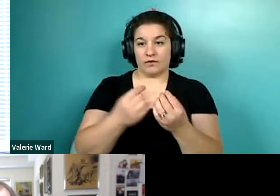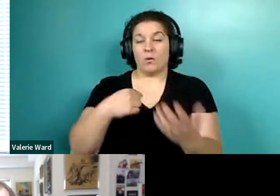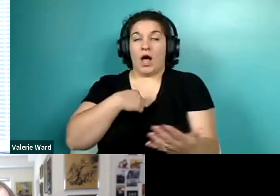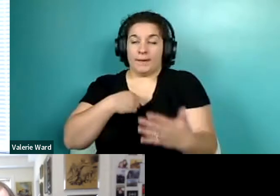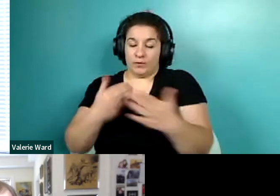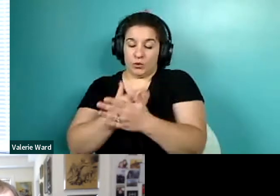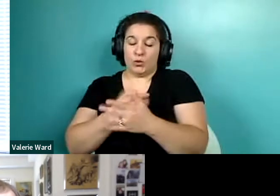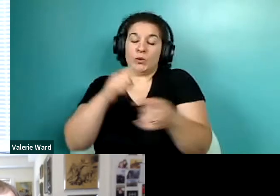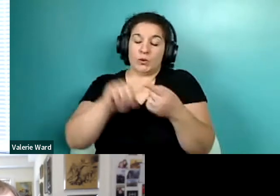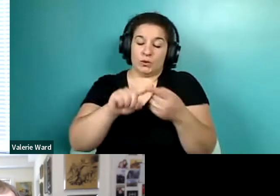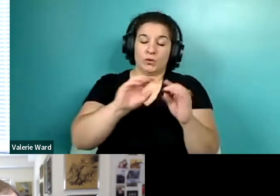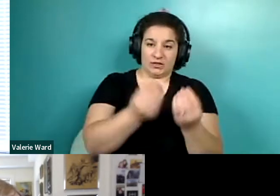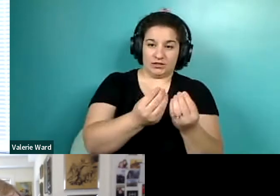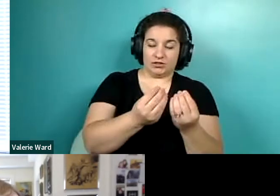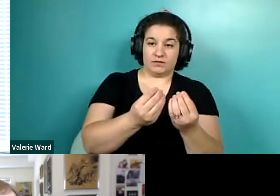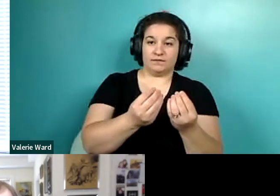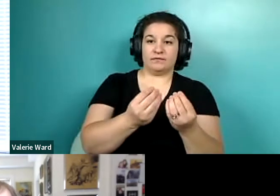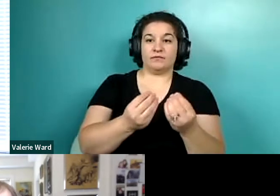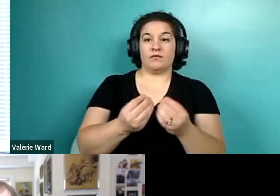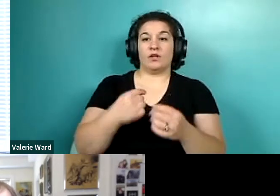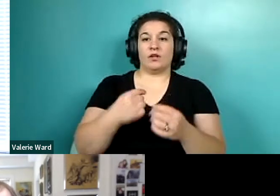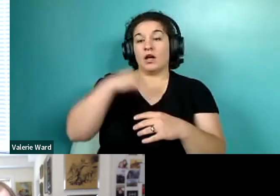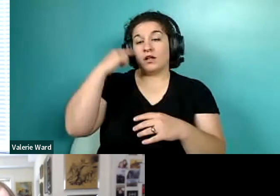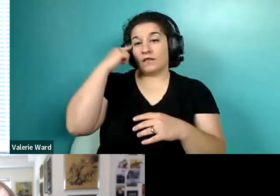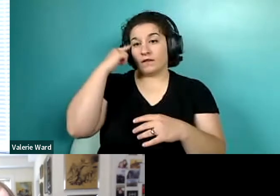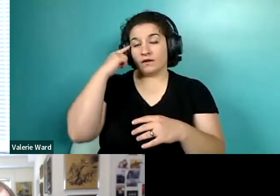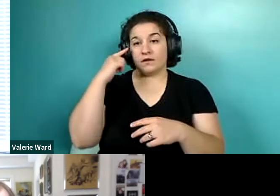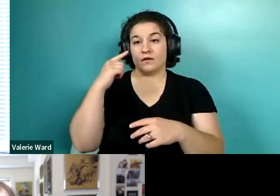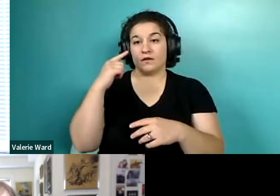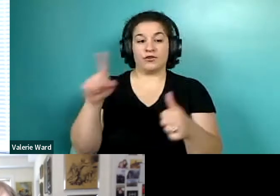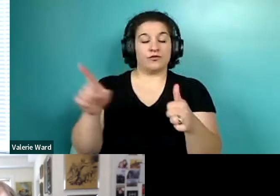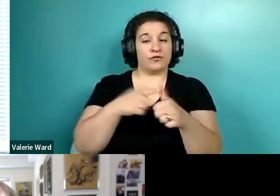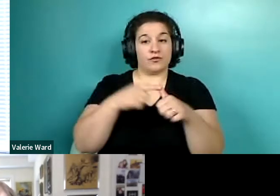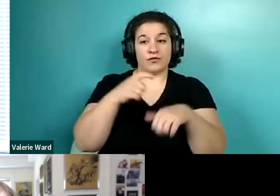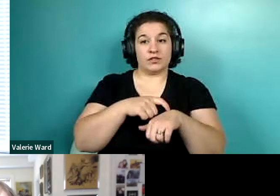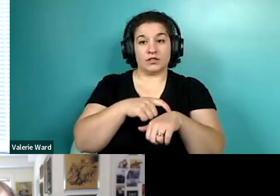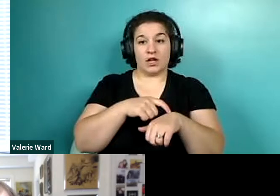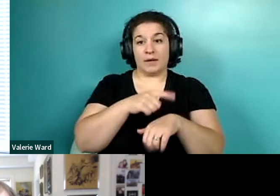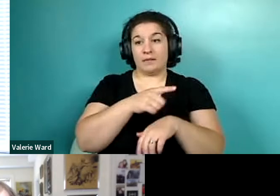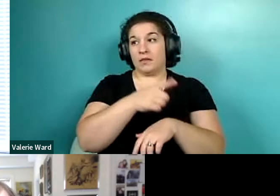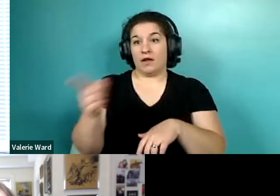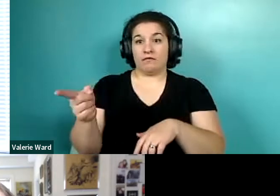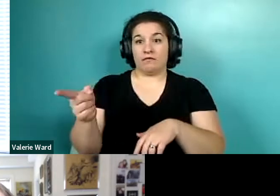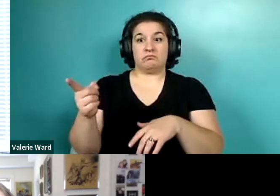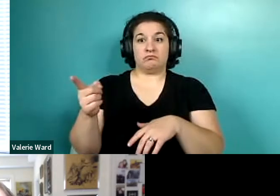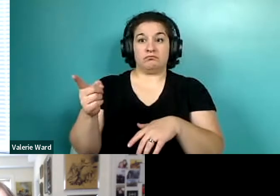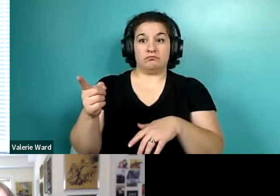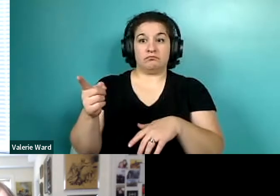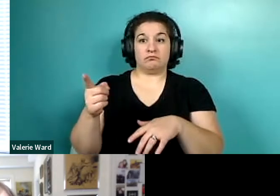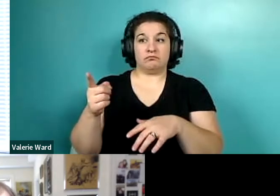them. And I think it's pretty much the first time that they've ever dealt with someone who is a wheelchair